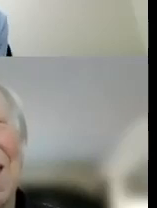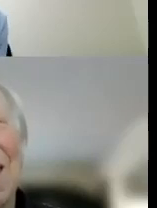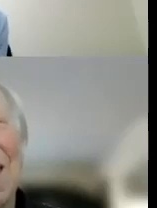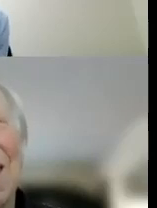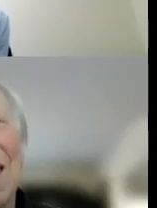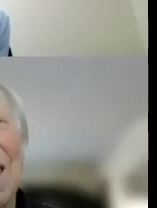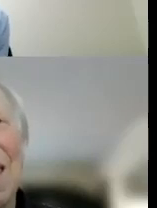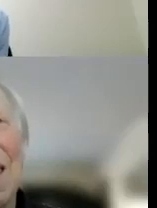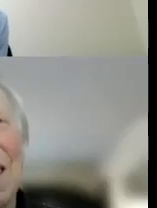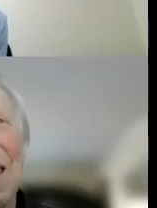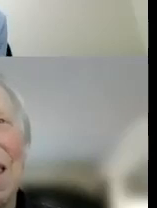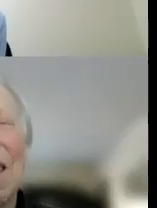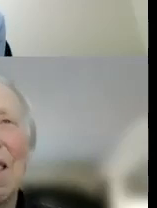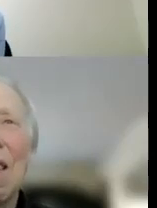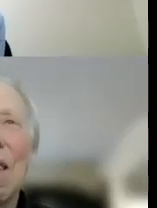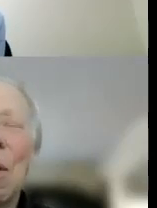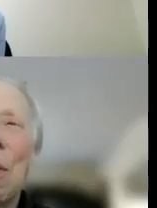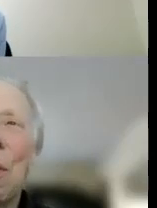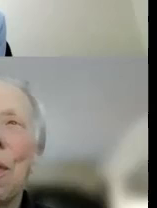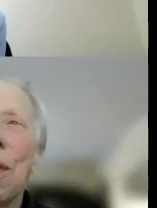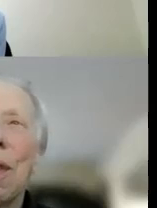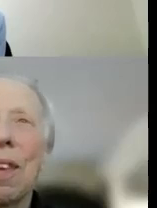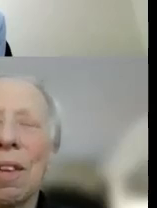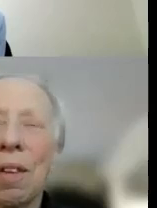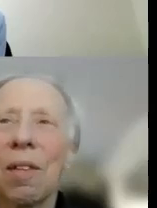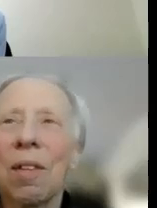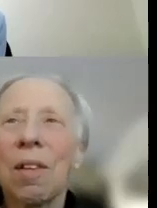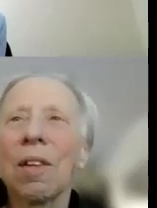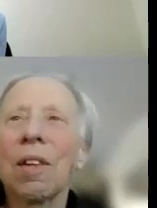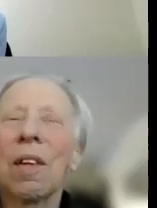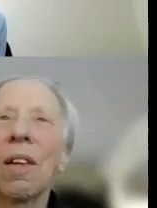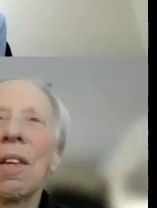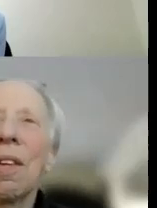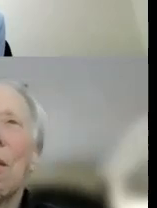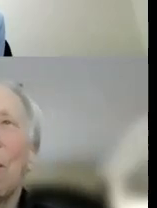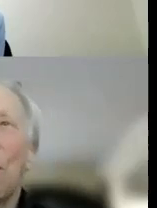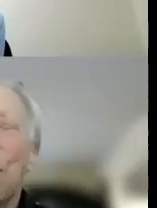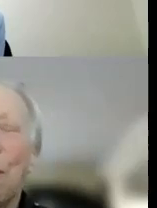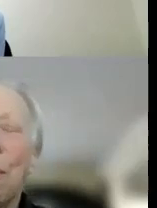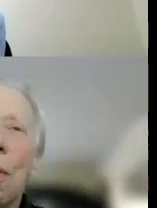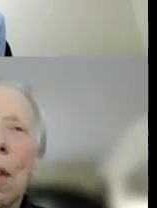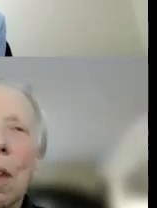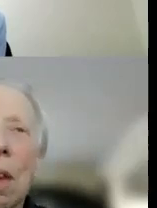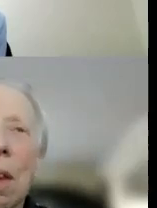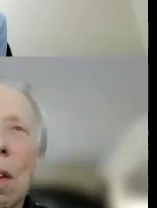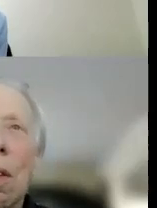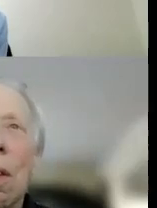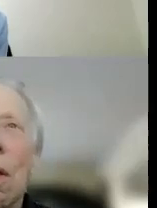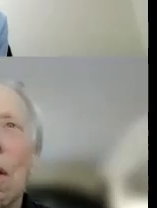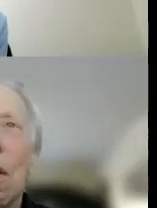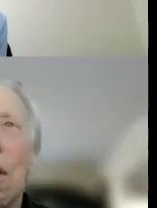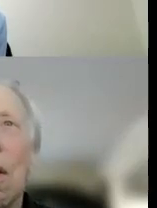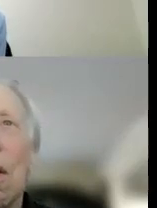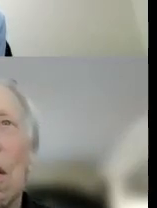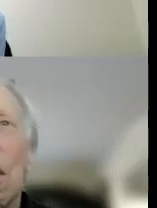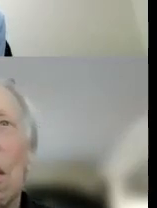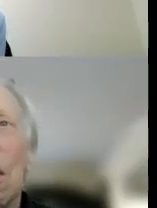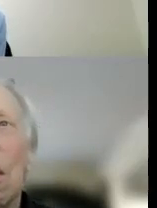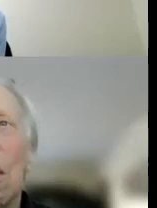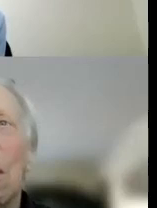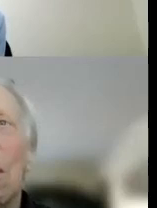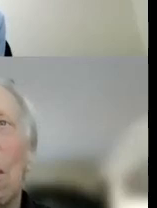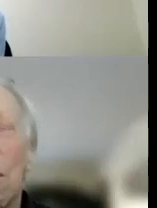I try not to call people out, on the spot for things like that. I don't want to embarrass anybody. Sometimes it's just comes down to a lack of